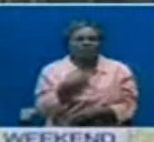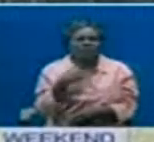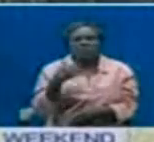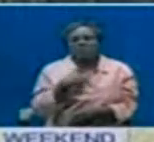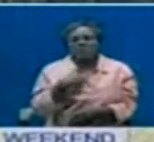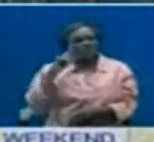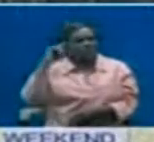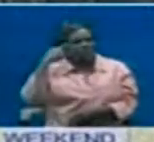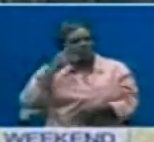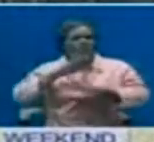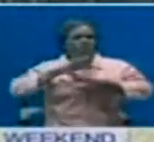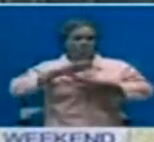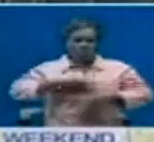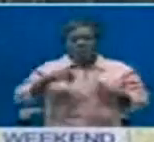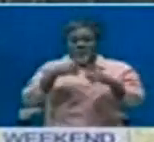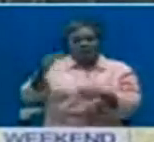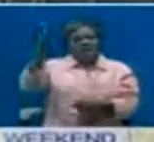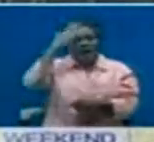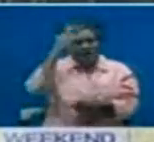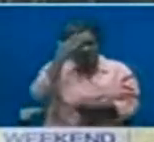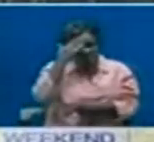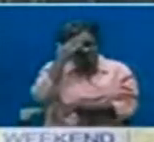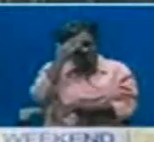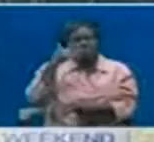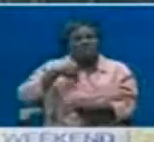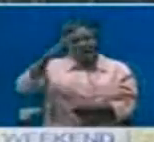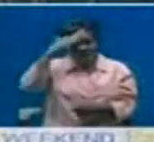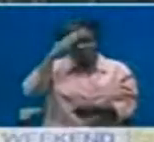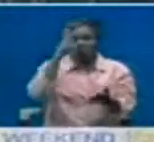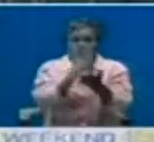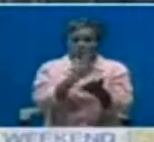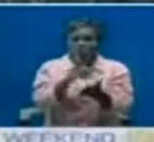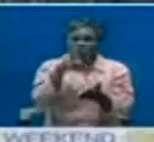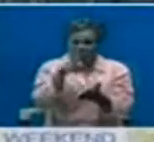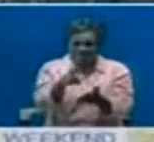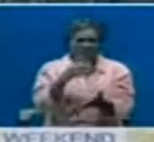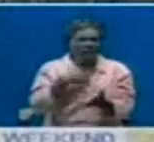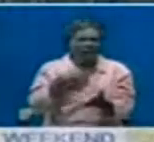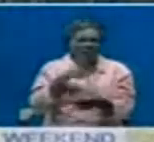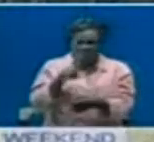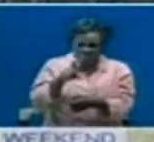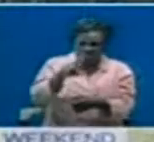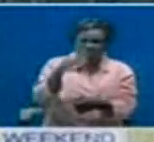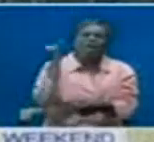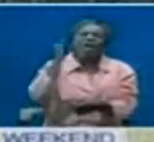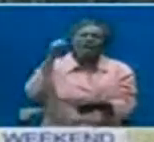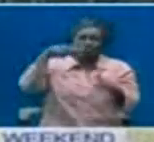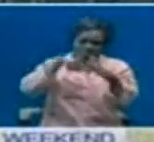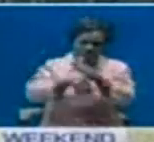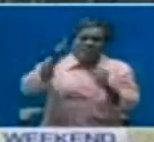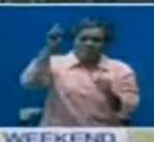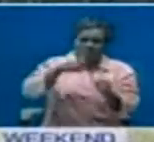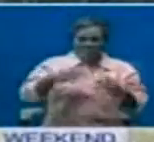kama ni mepona. Lakini mimi najua hiyo kitu fili vile najua hiyo kitu inakuanga na bakia na mayai ndani